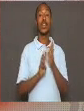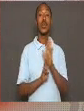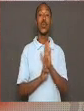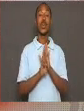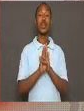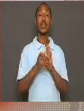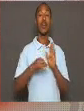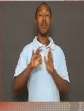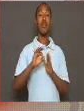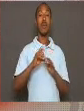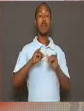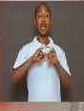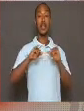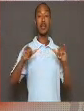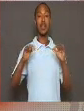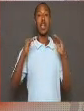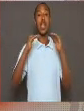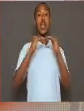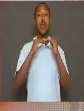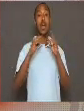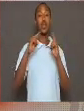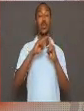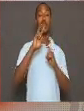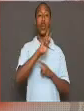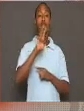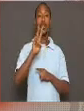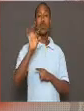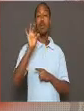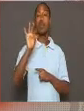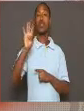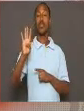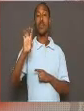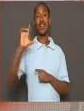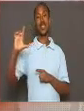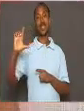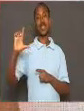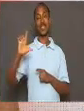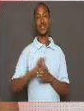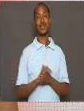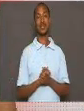of measurement equal to 22.4 liters.